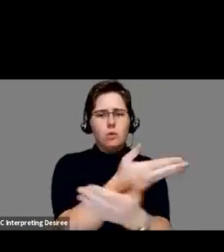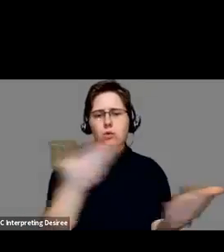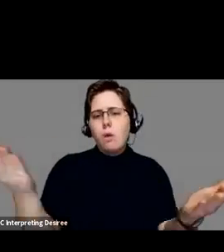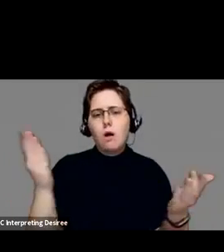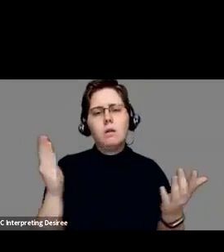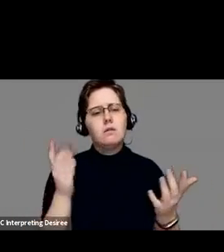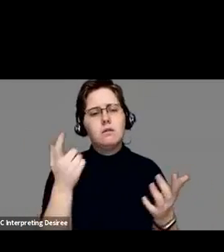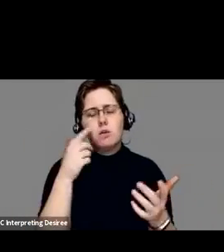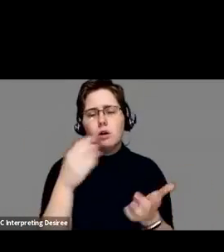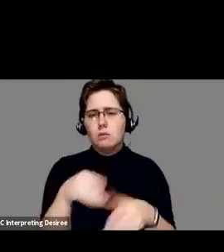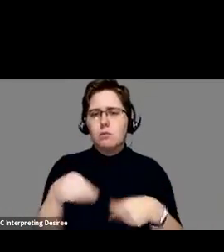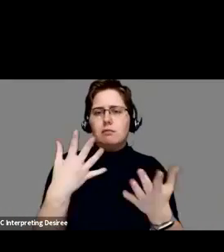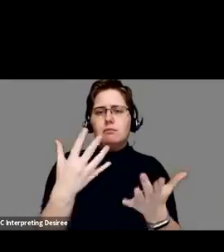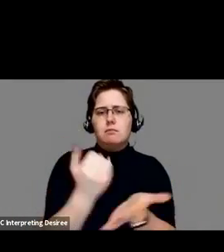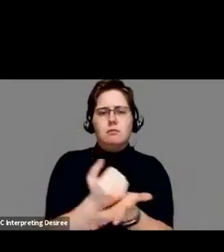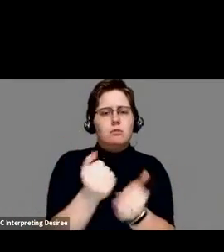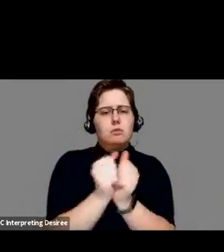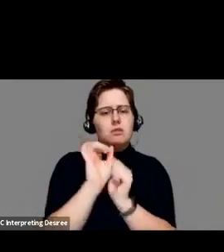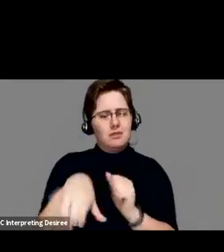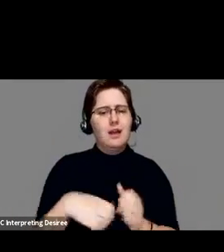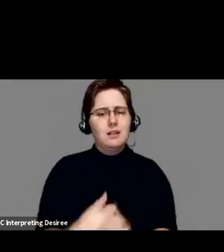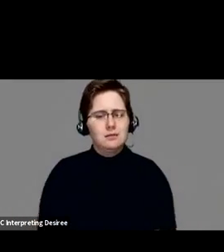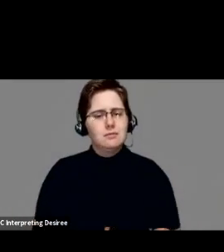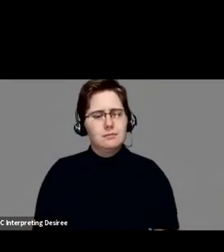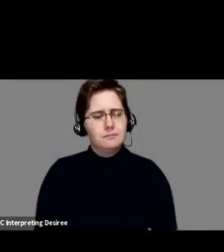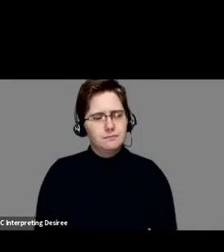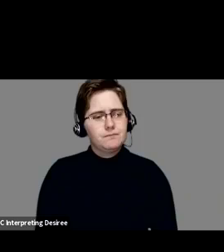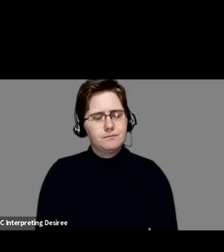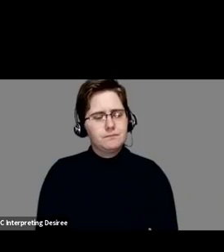for contributing in that way.